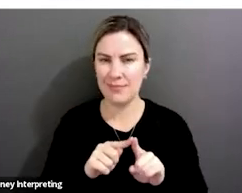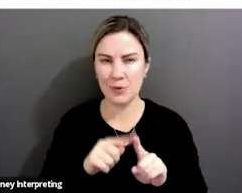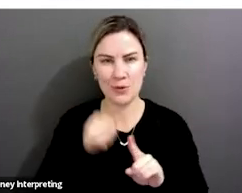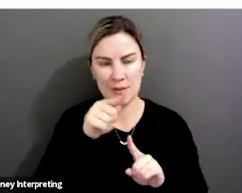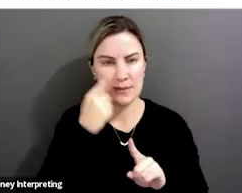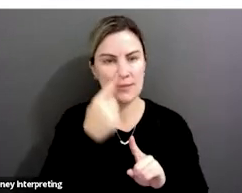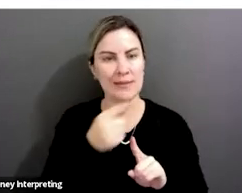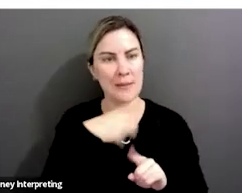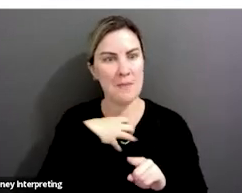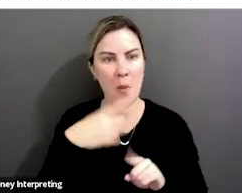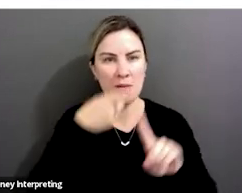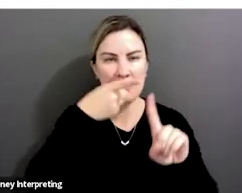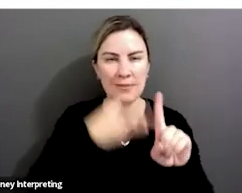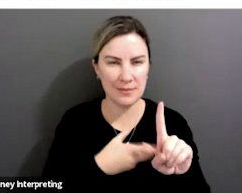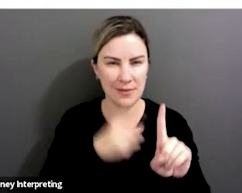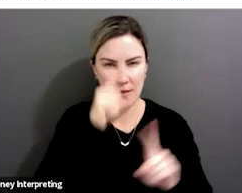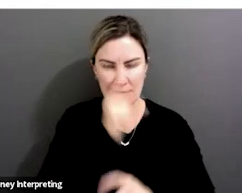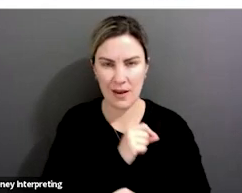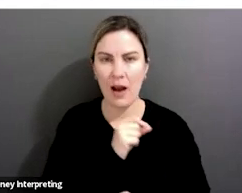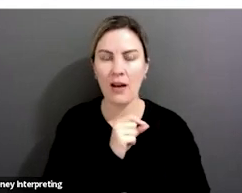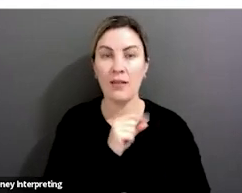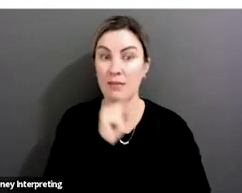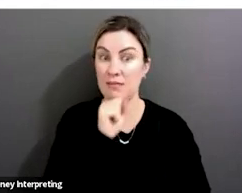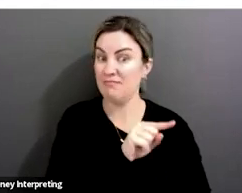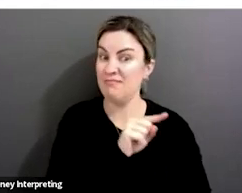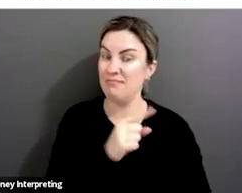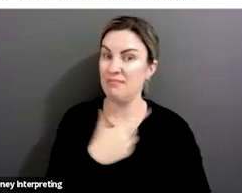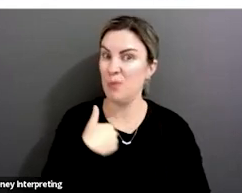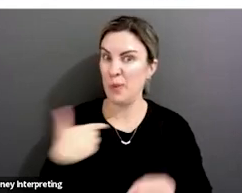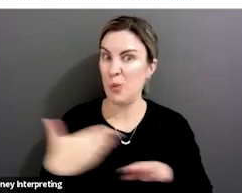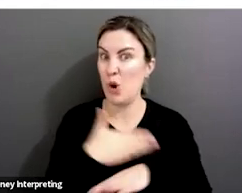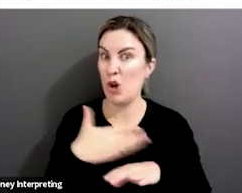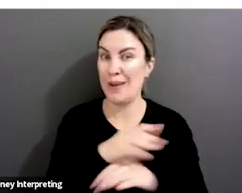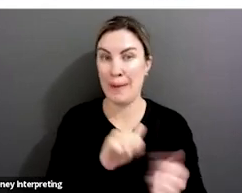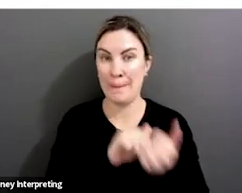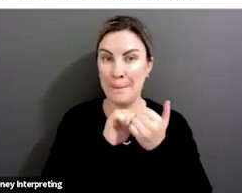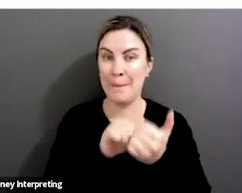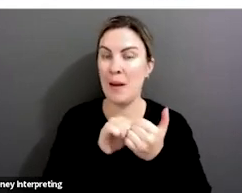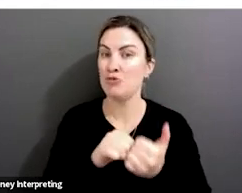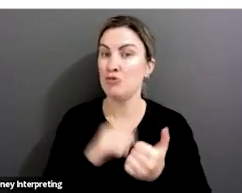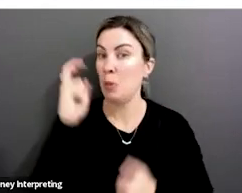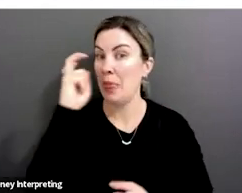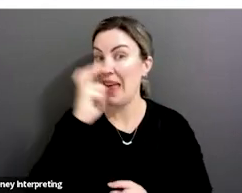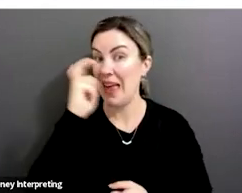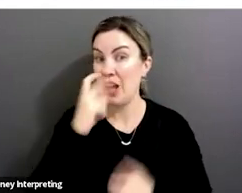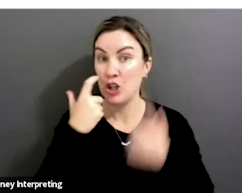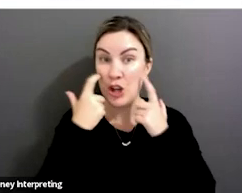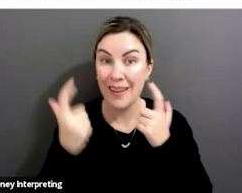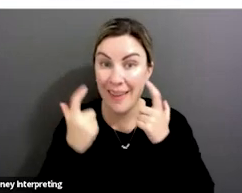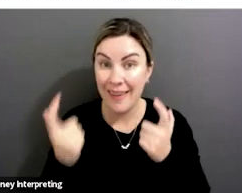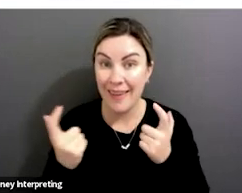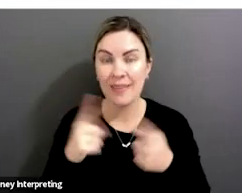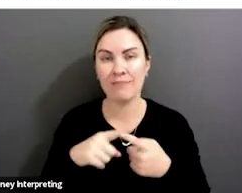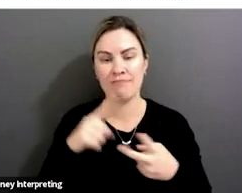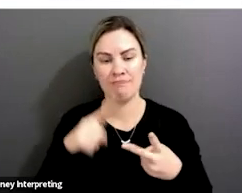yourselves, you will see that we have been working in partnership with folks who are working in the aged care sector, people who work